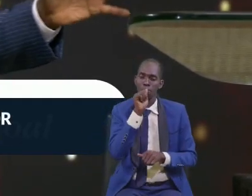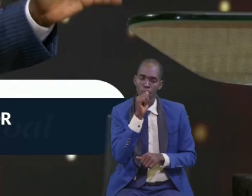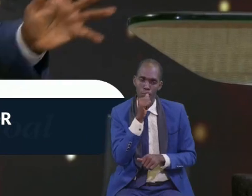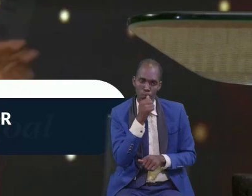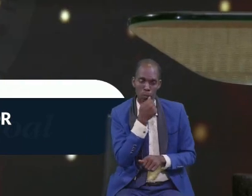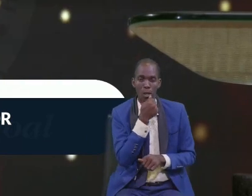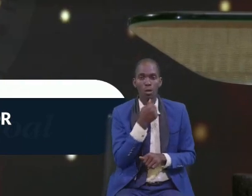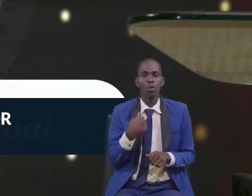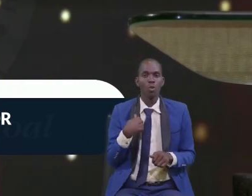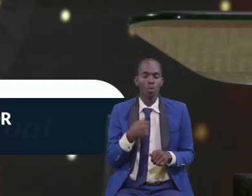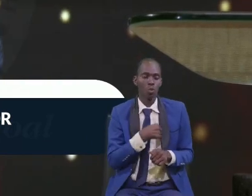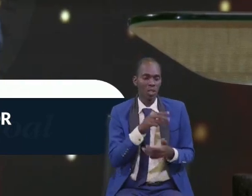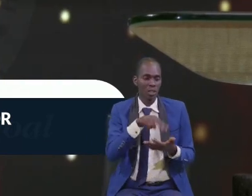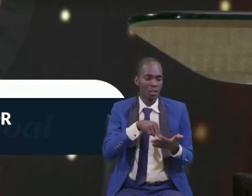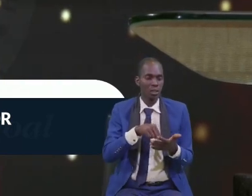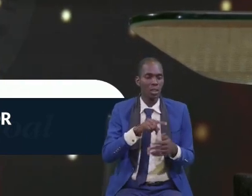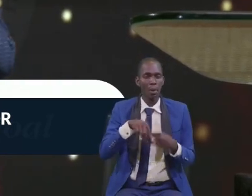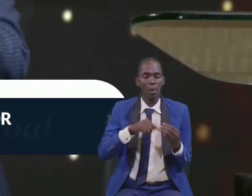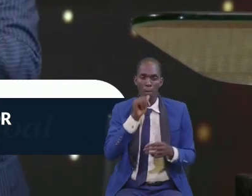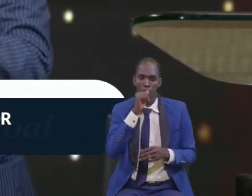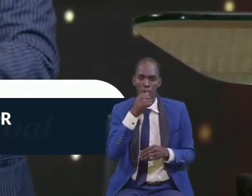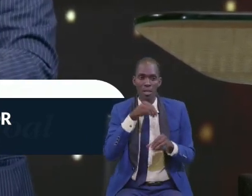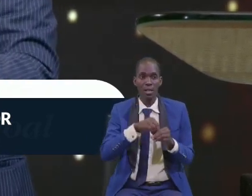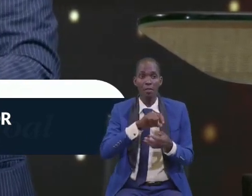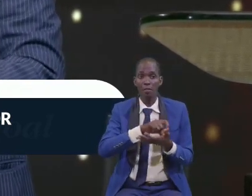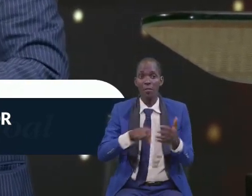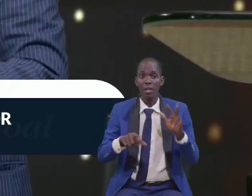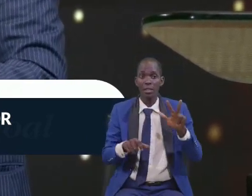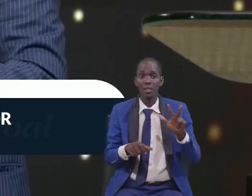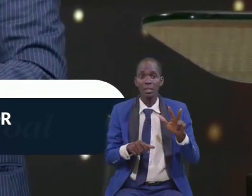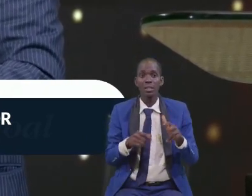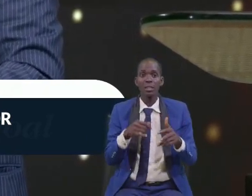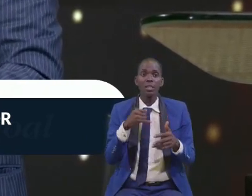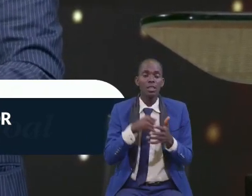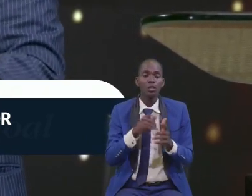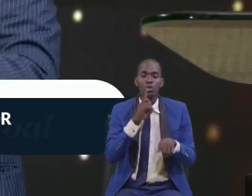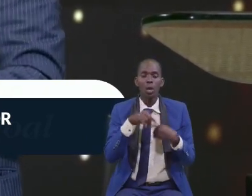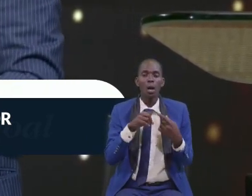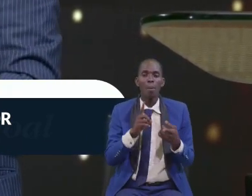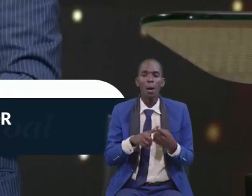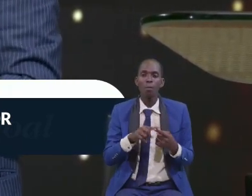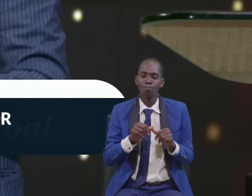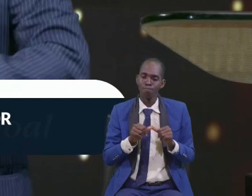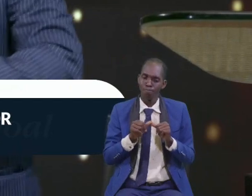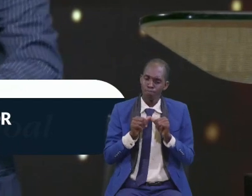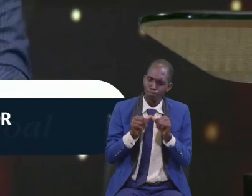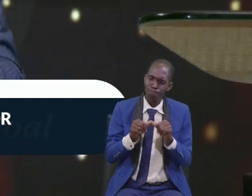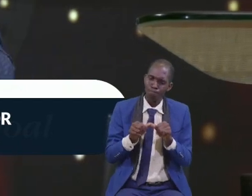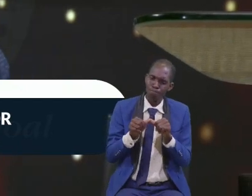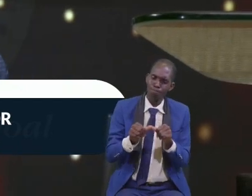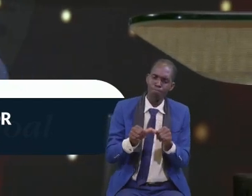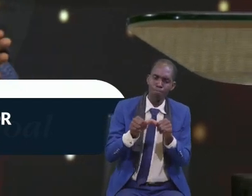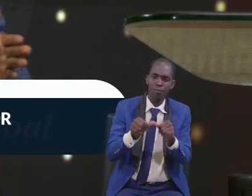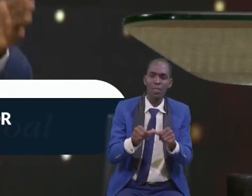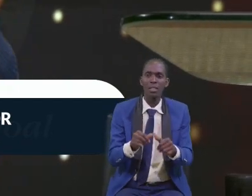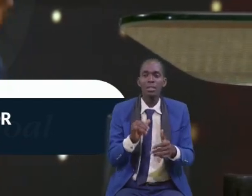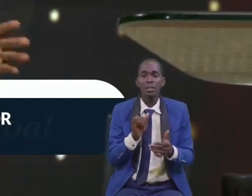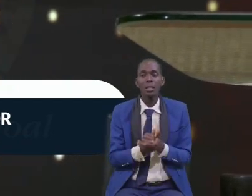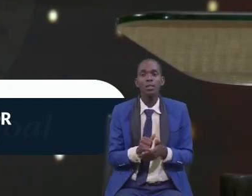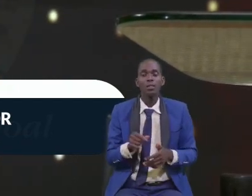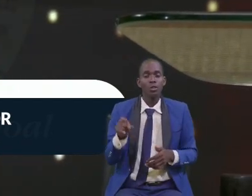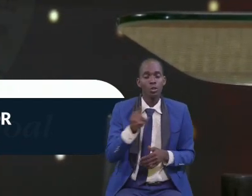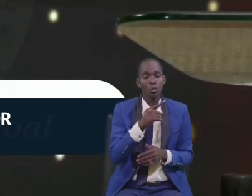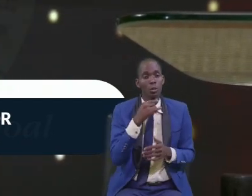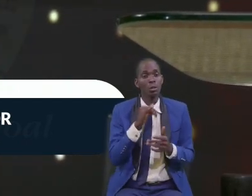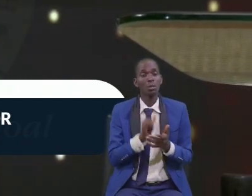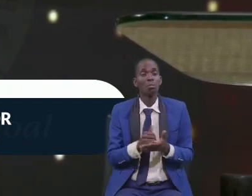in verse 3 there is talking about perseverance, that we persevere, that we say the